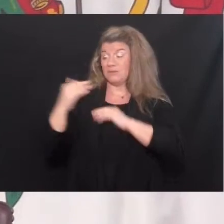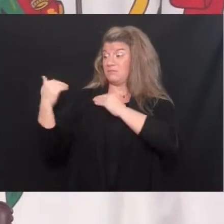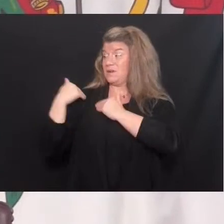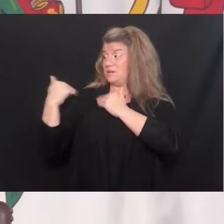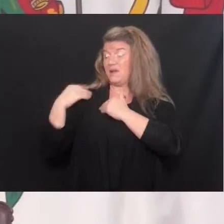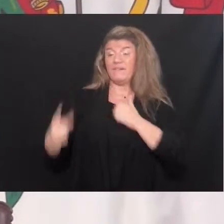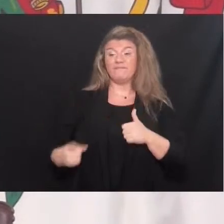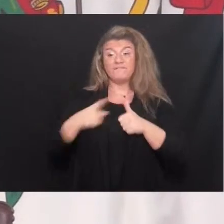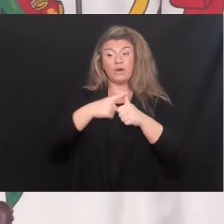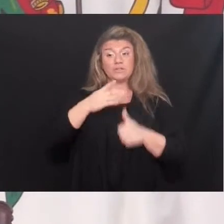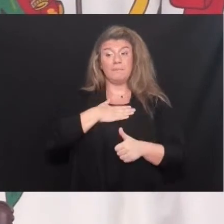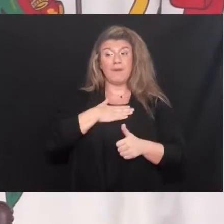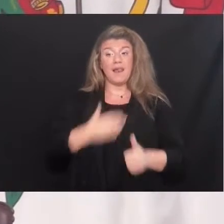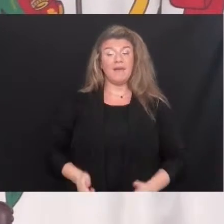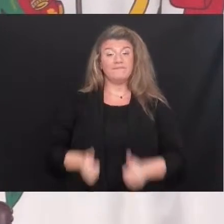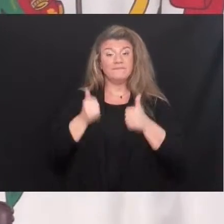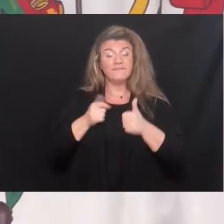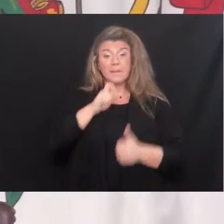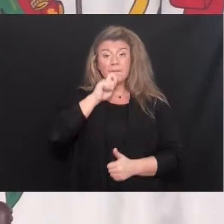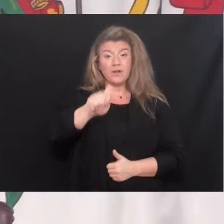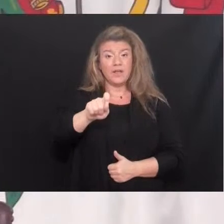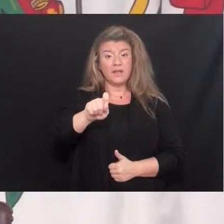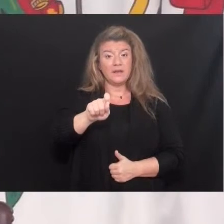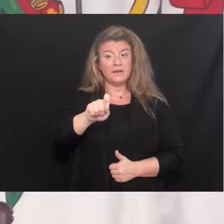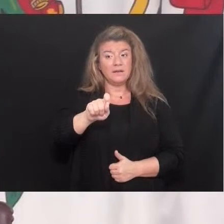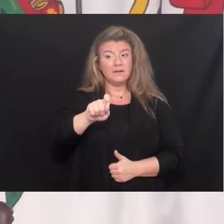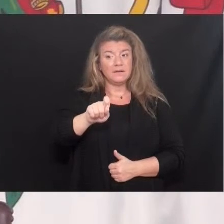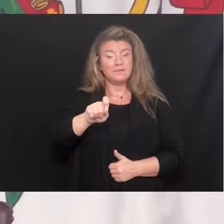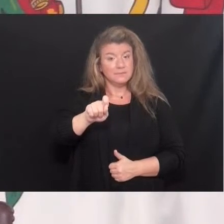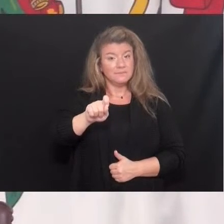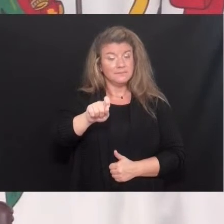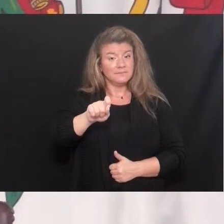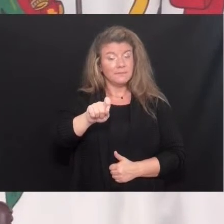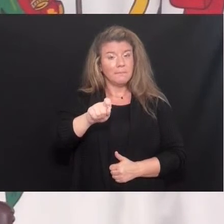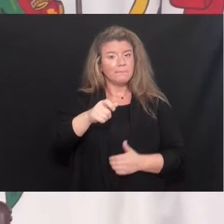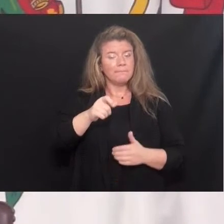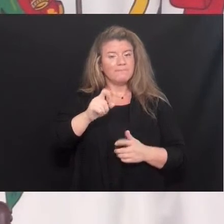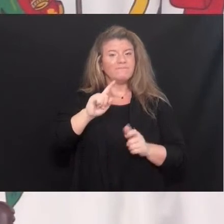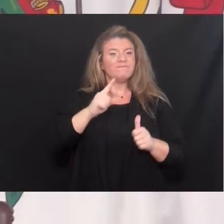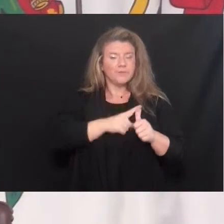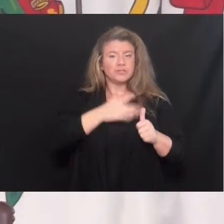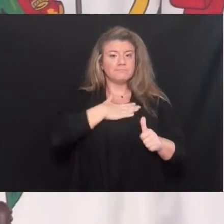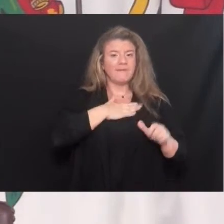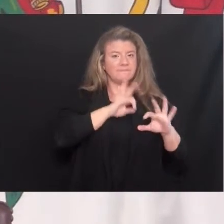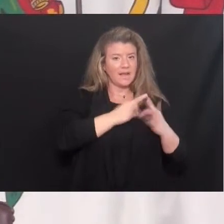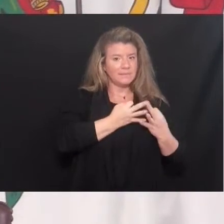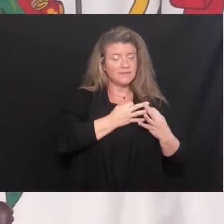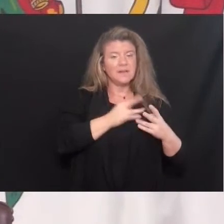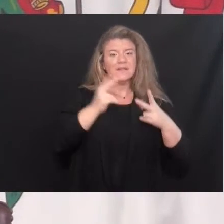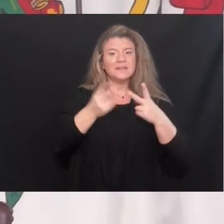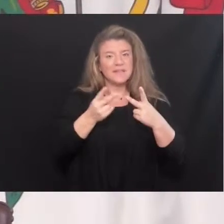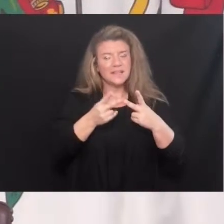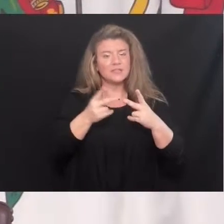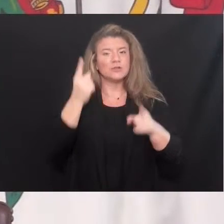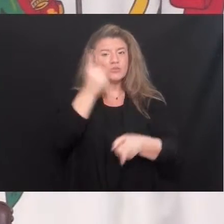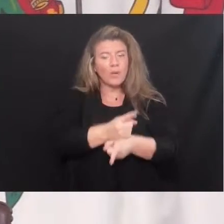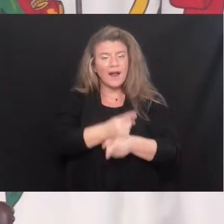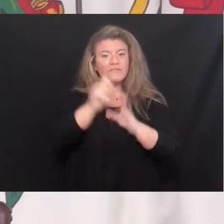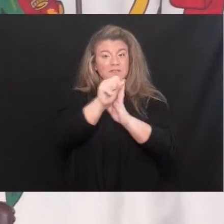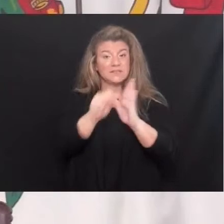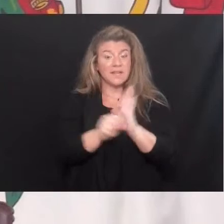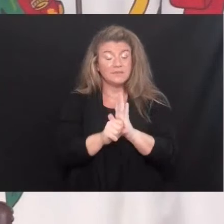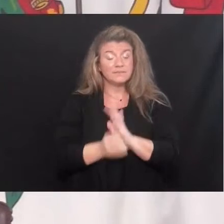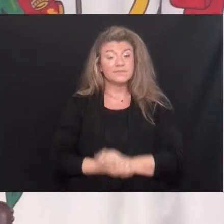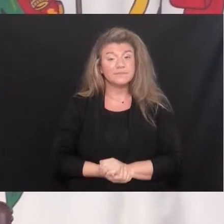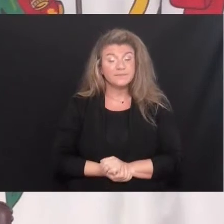my life, period, other than my family. I will always do what is right there.